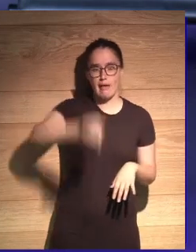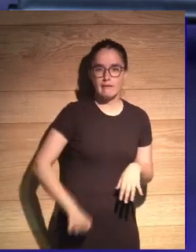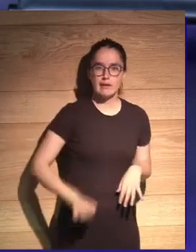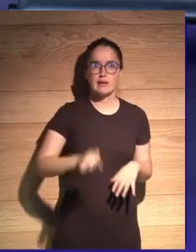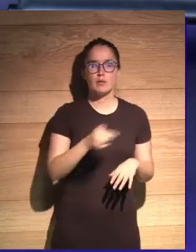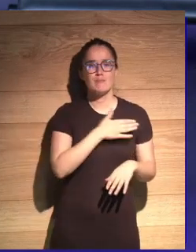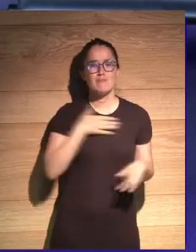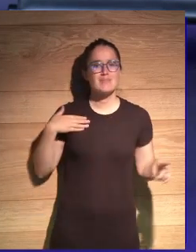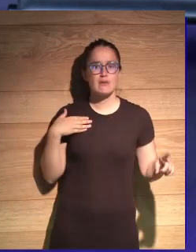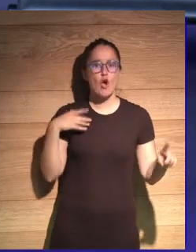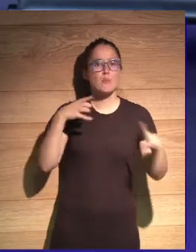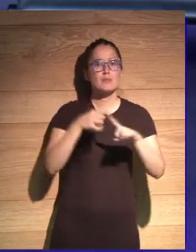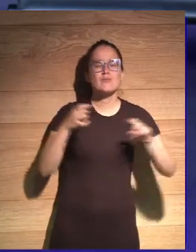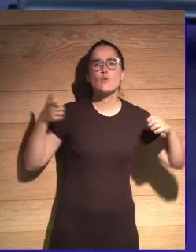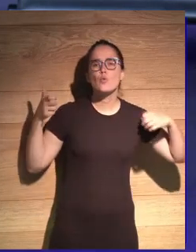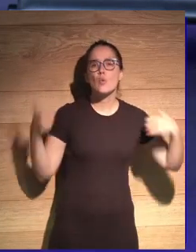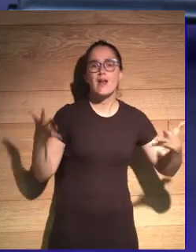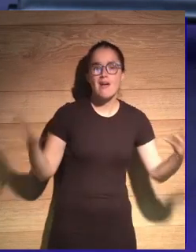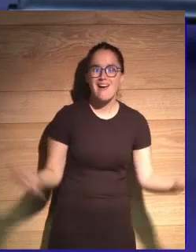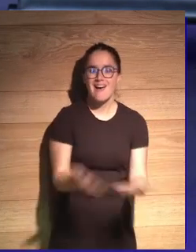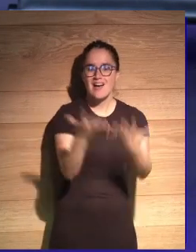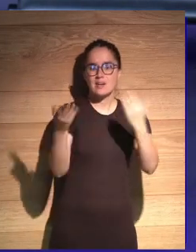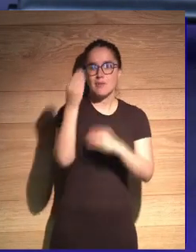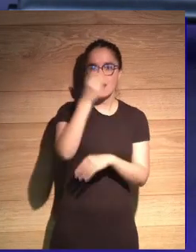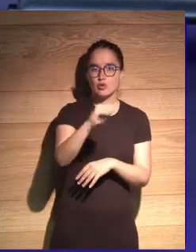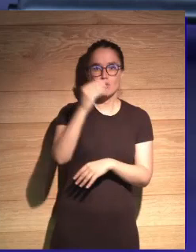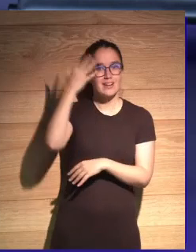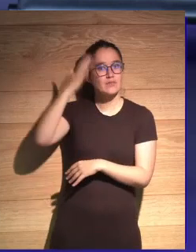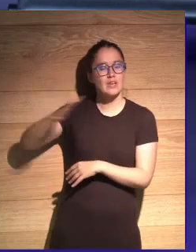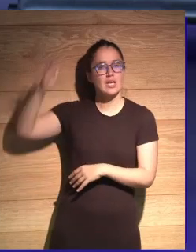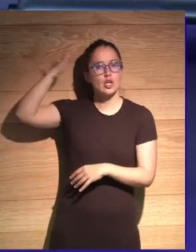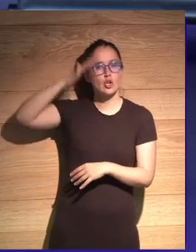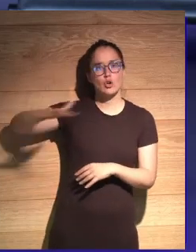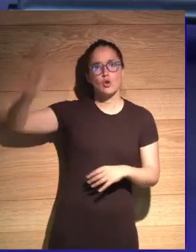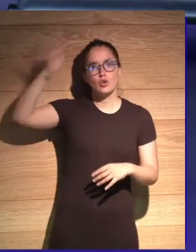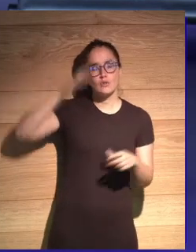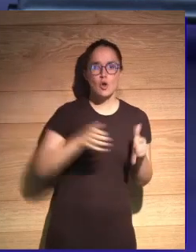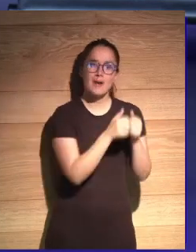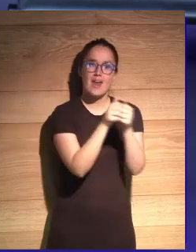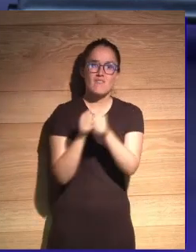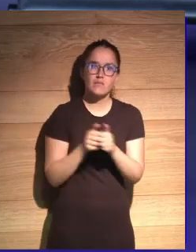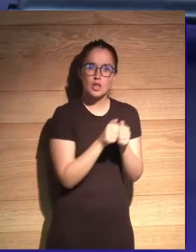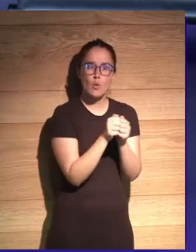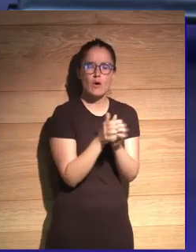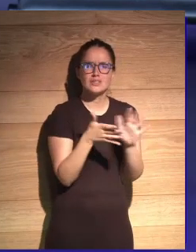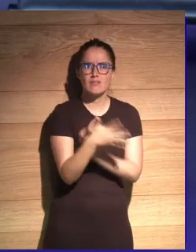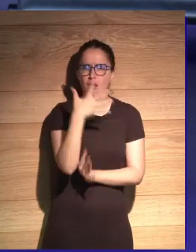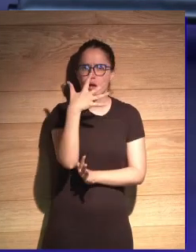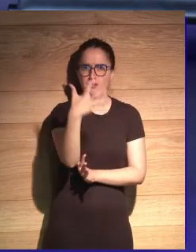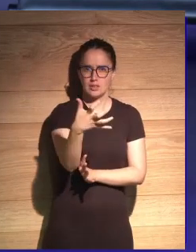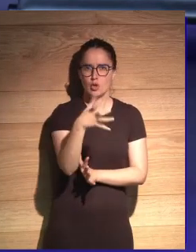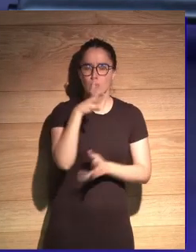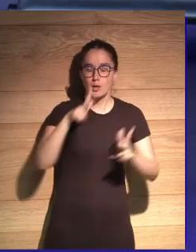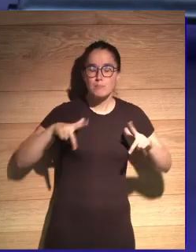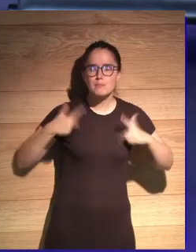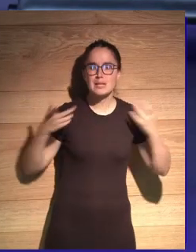on video games. Today, my goal is to encourage young philosophers to take video